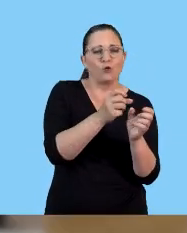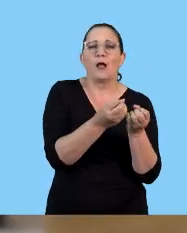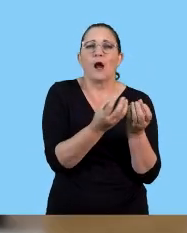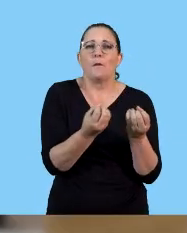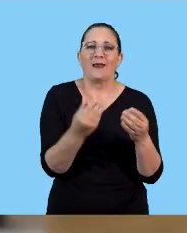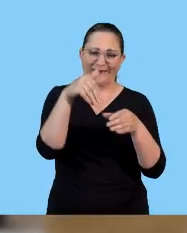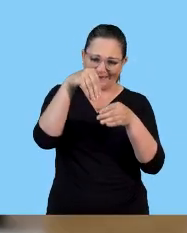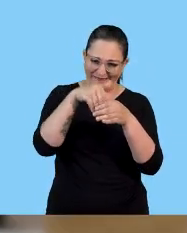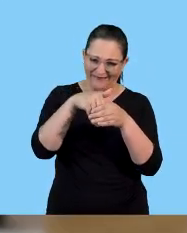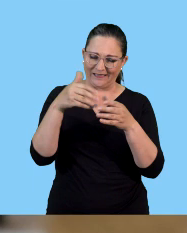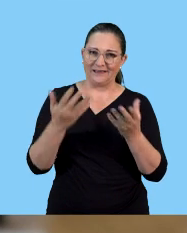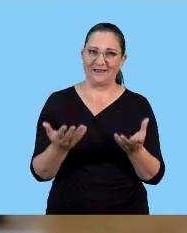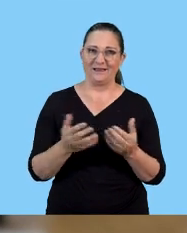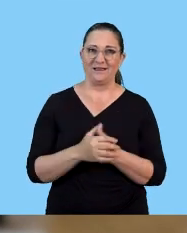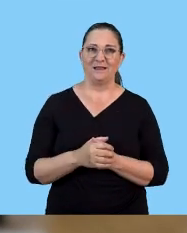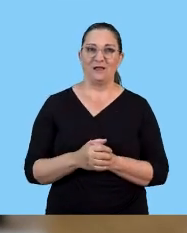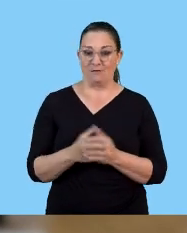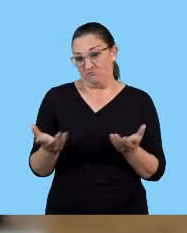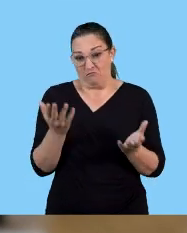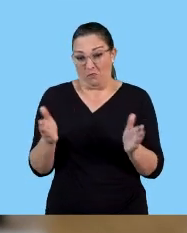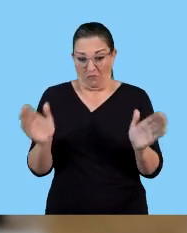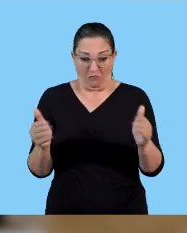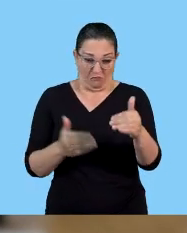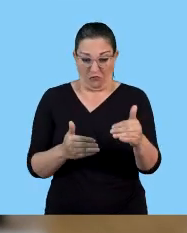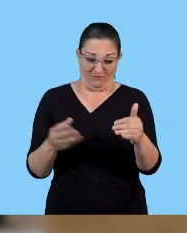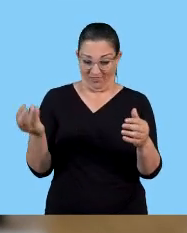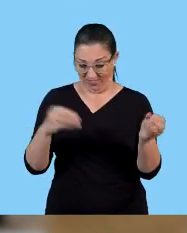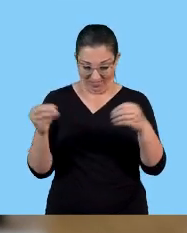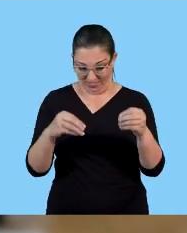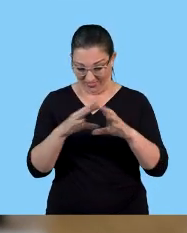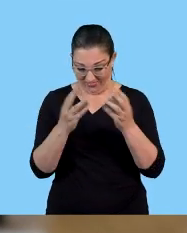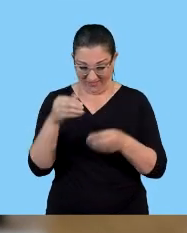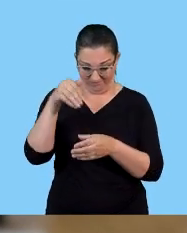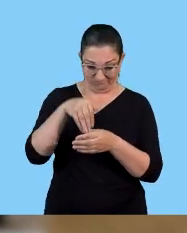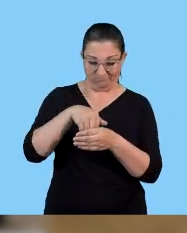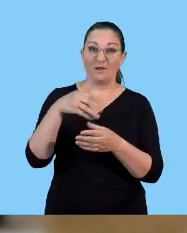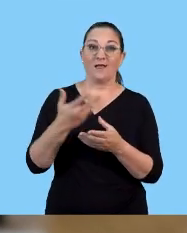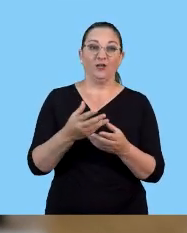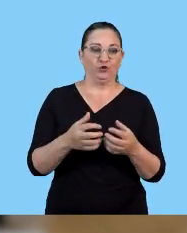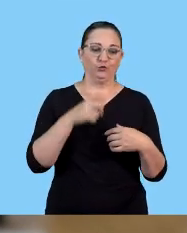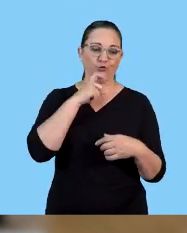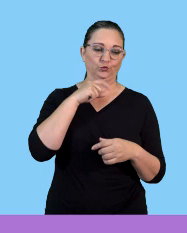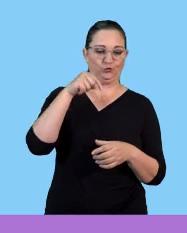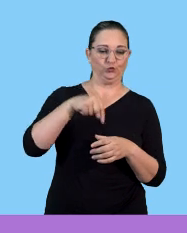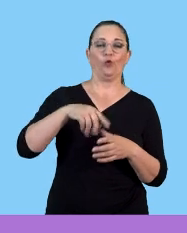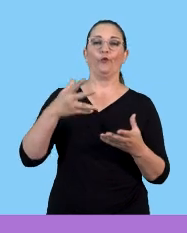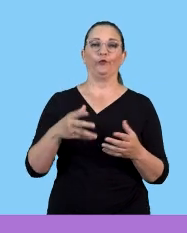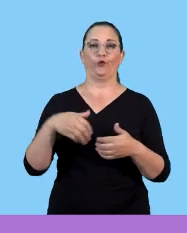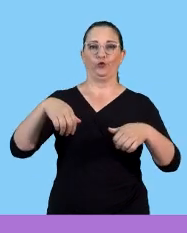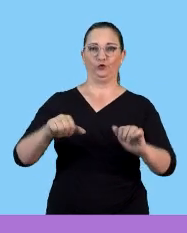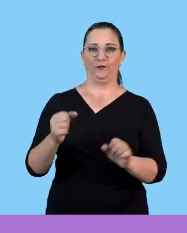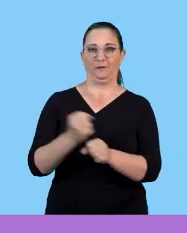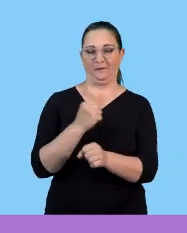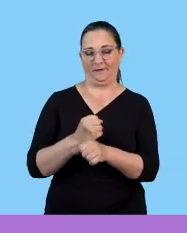it tells us the amount of pieces that come inside, maybe the box that we need to put together to create this chair at the very